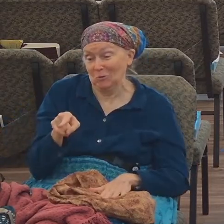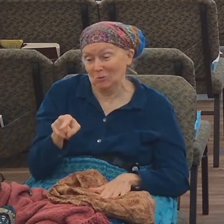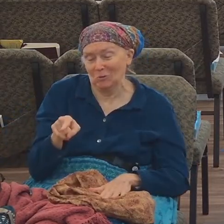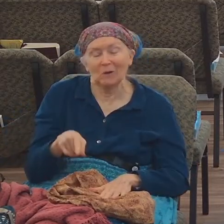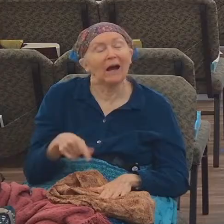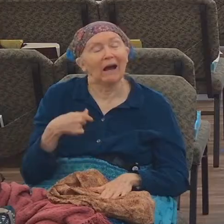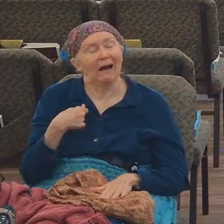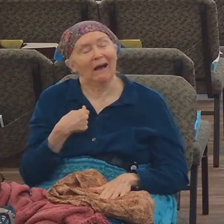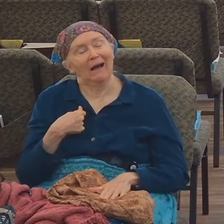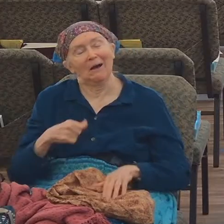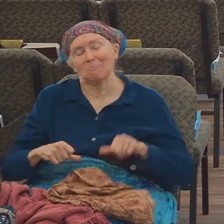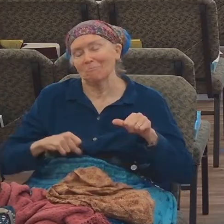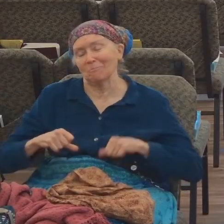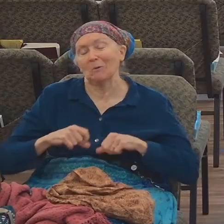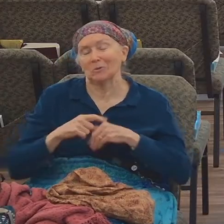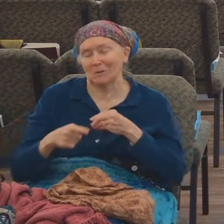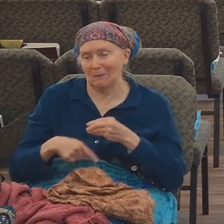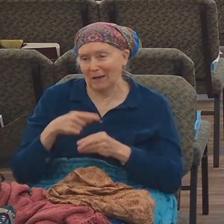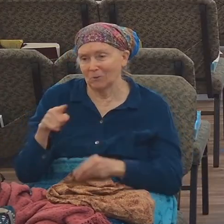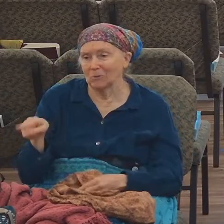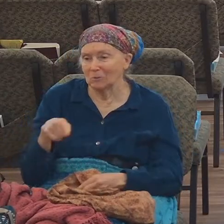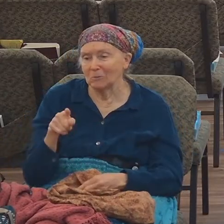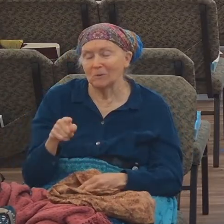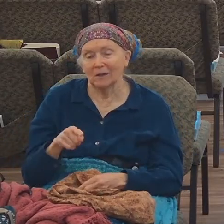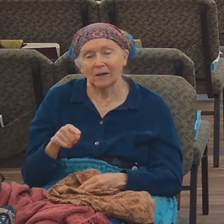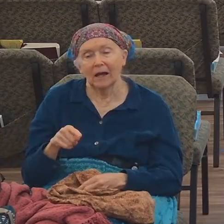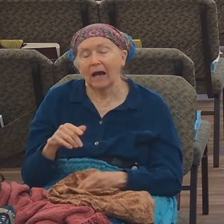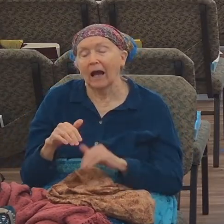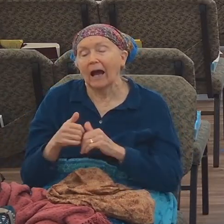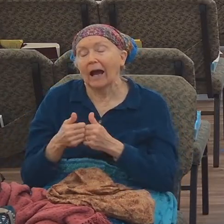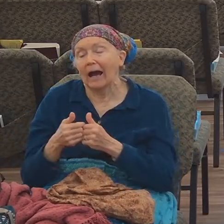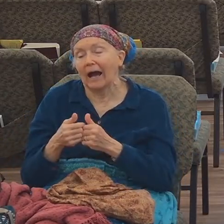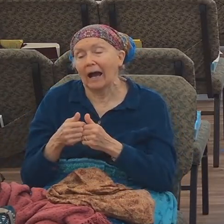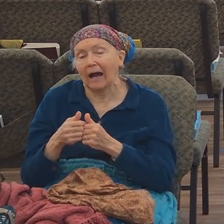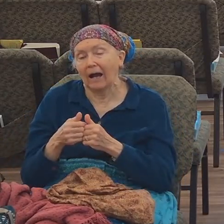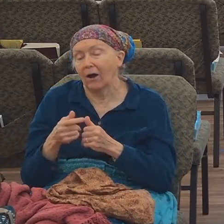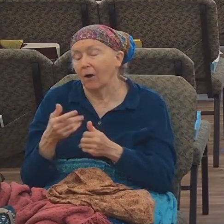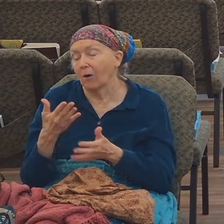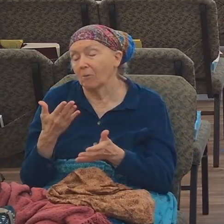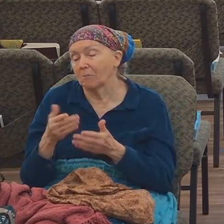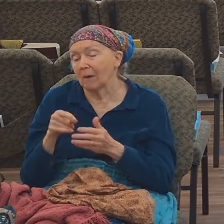boasting. How might they connect that